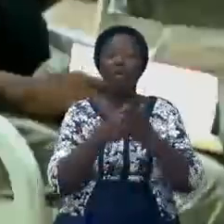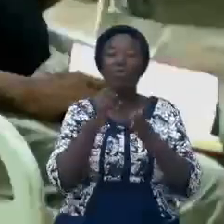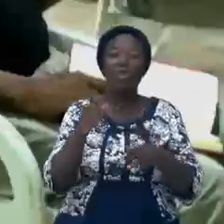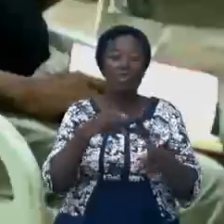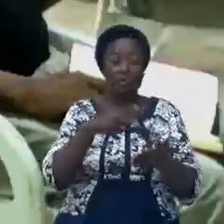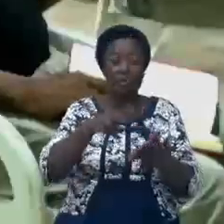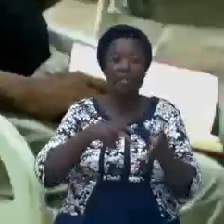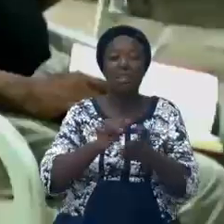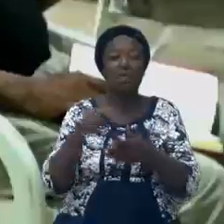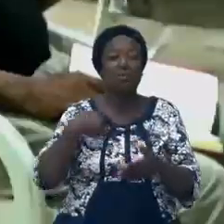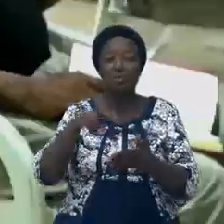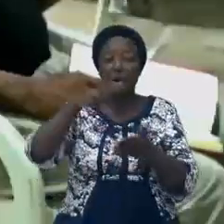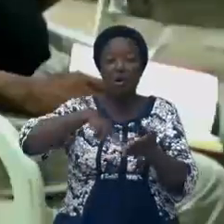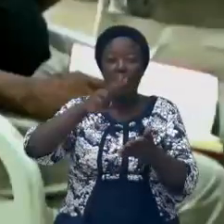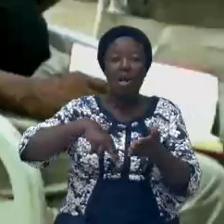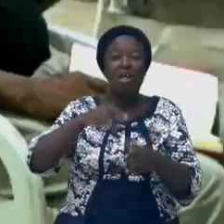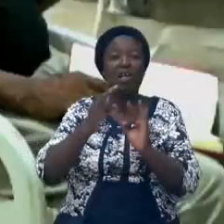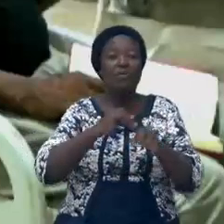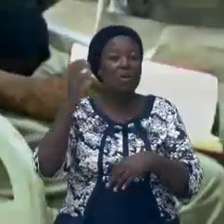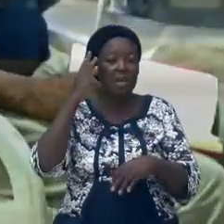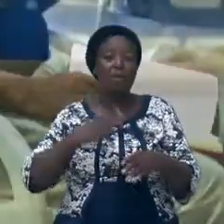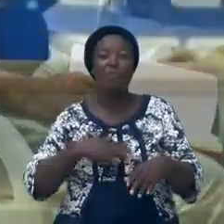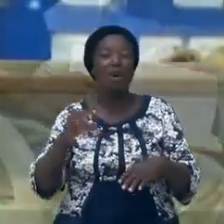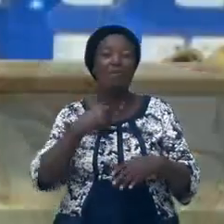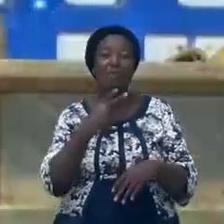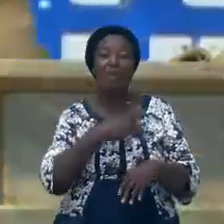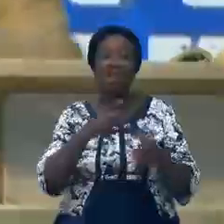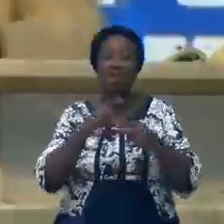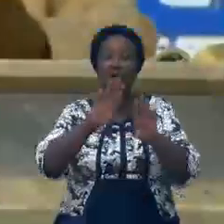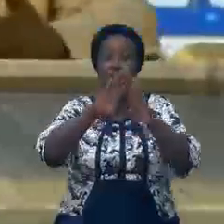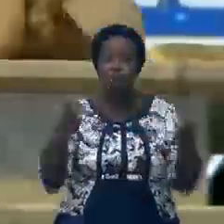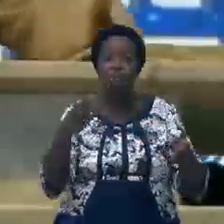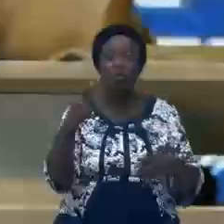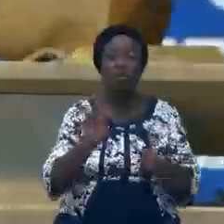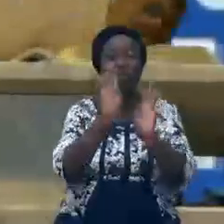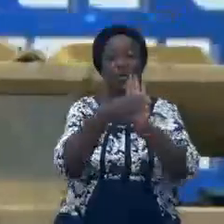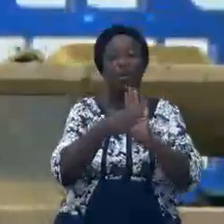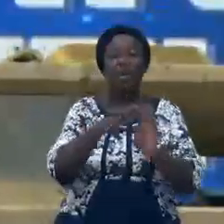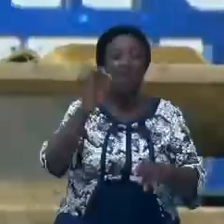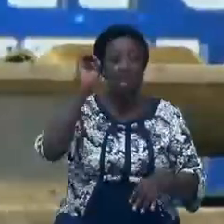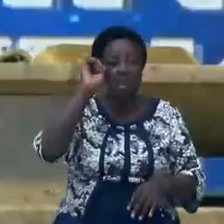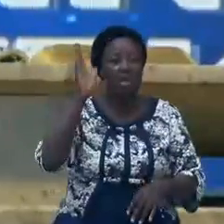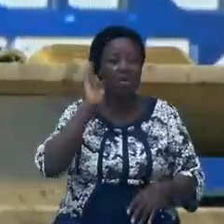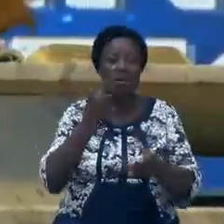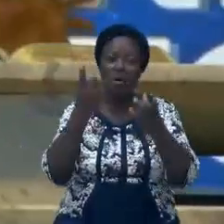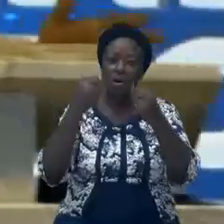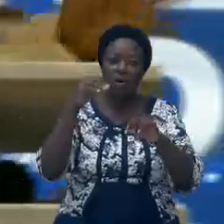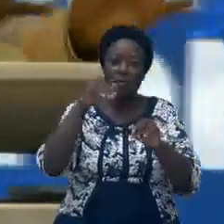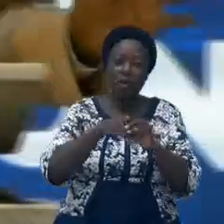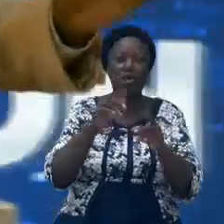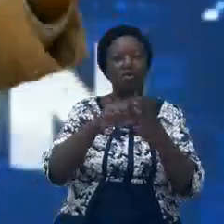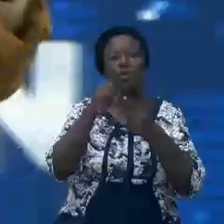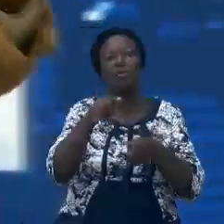are hearing, all these verses we're reading, if you hear my voice and you open the door, he will